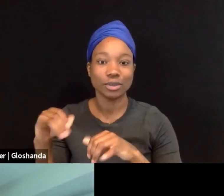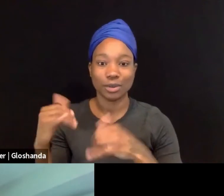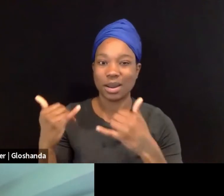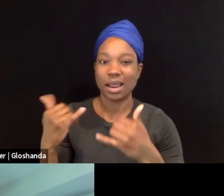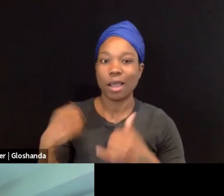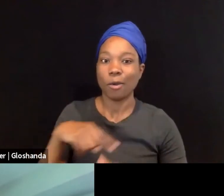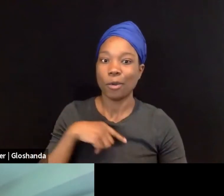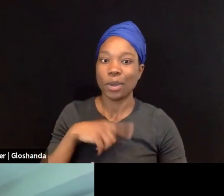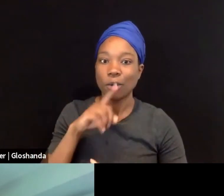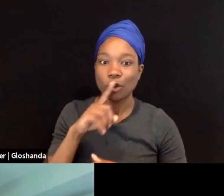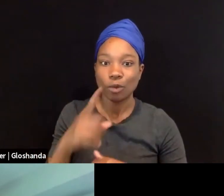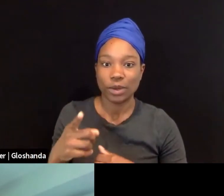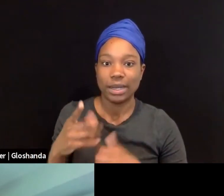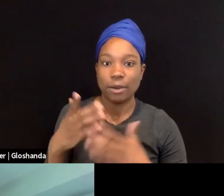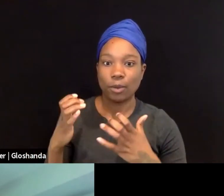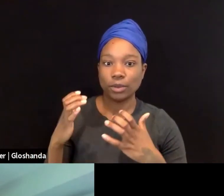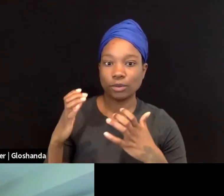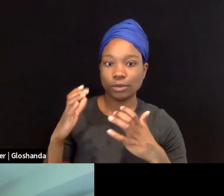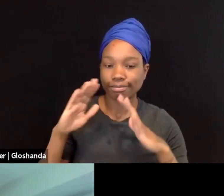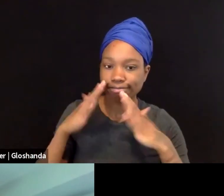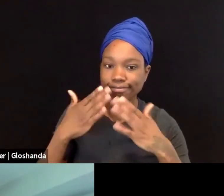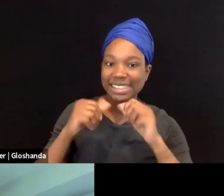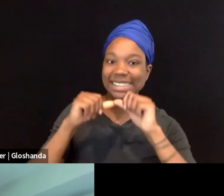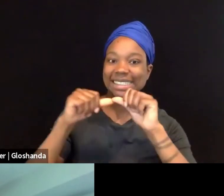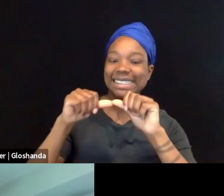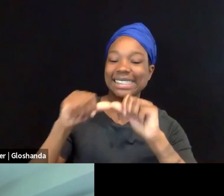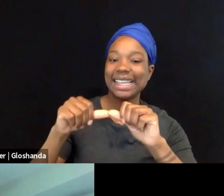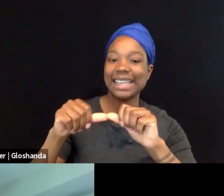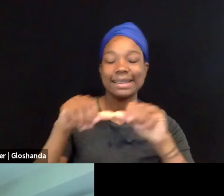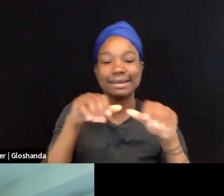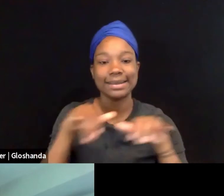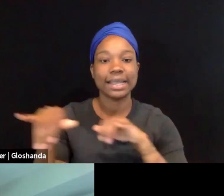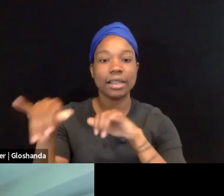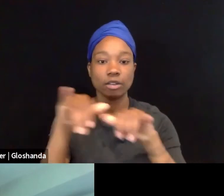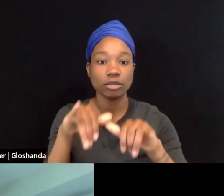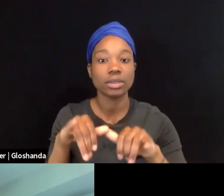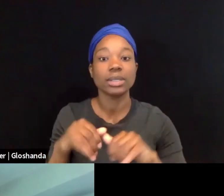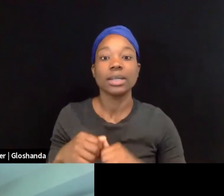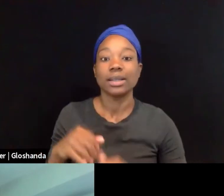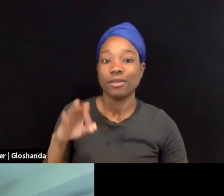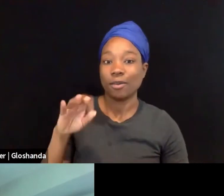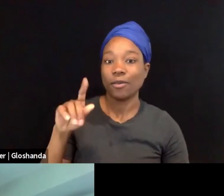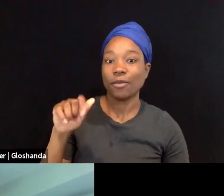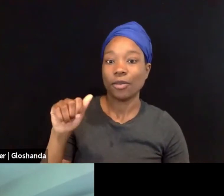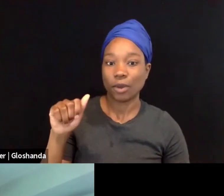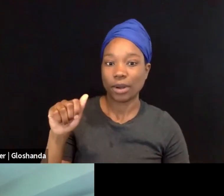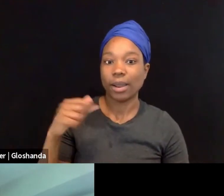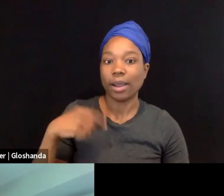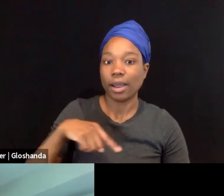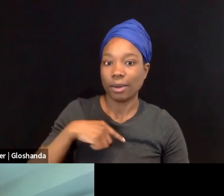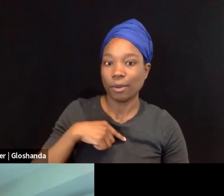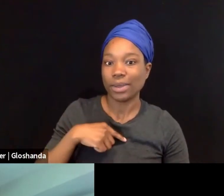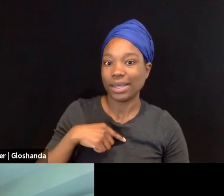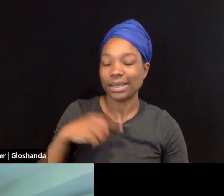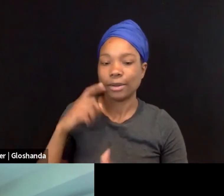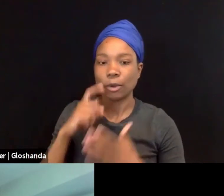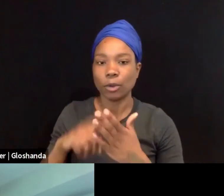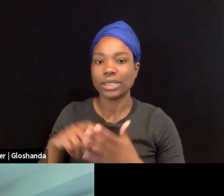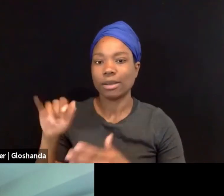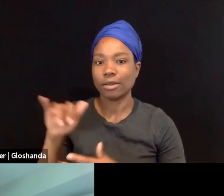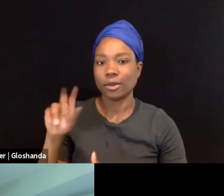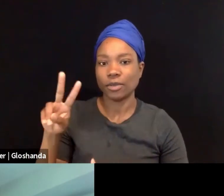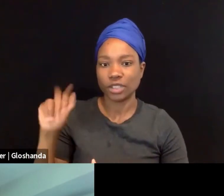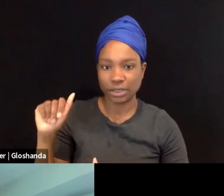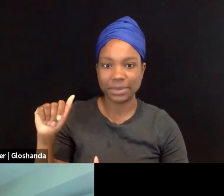at AACE is to give additional funding to NOAA to update their national rainfall estimates so that all communities